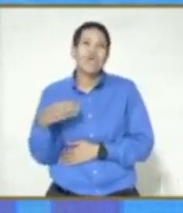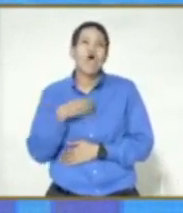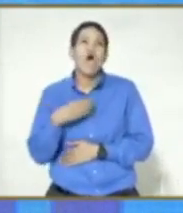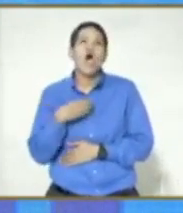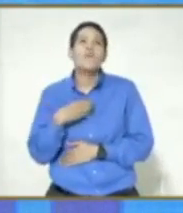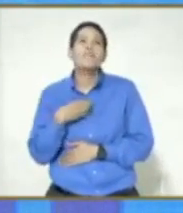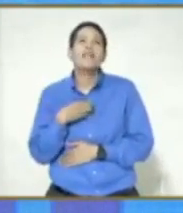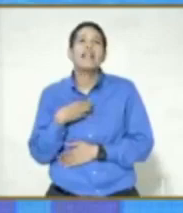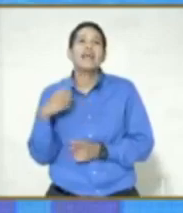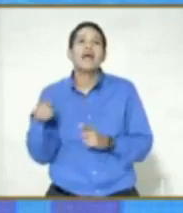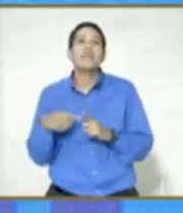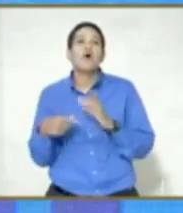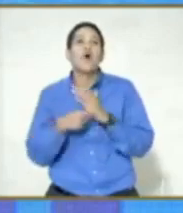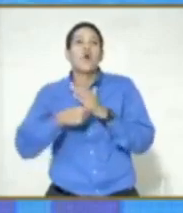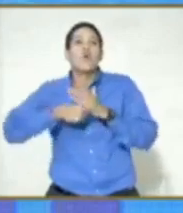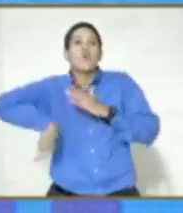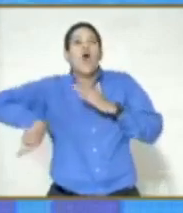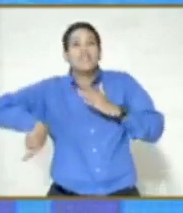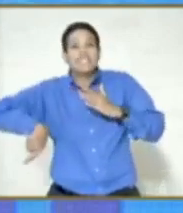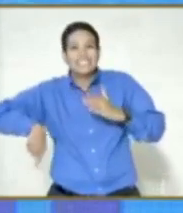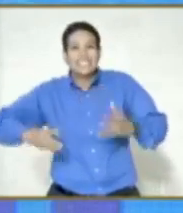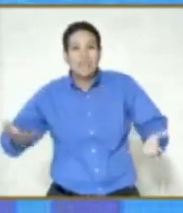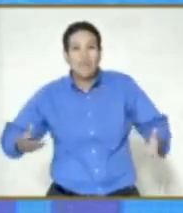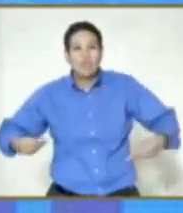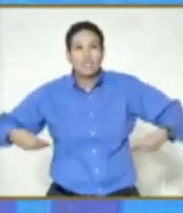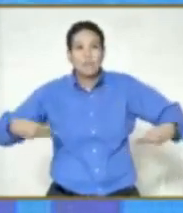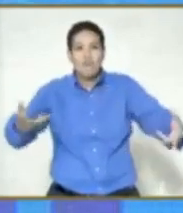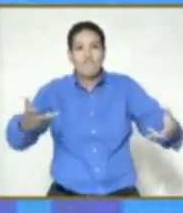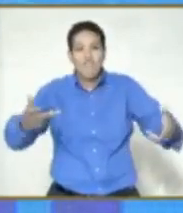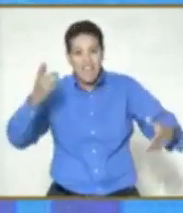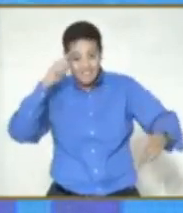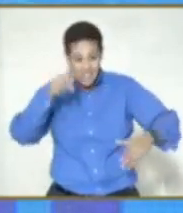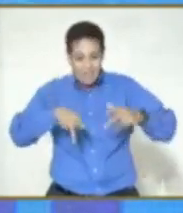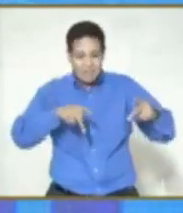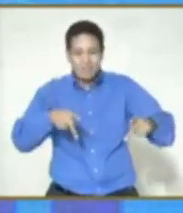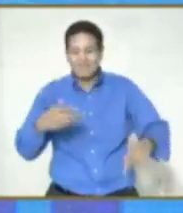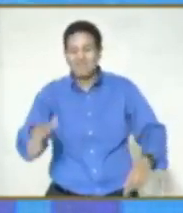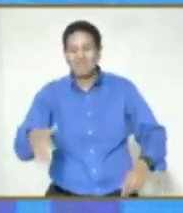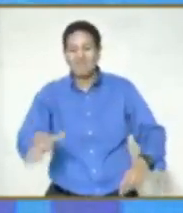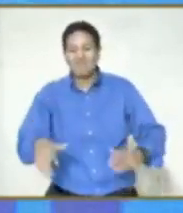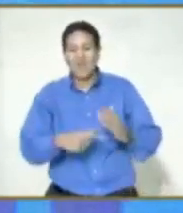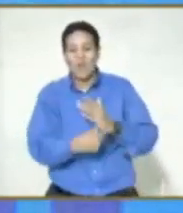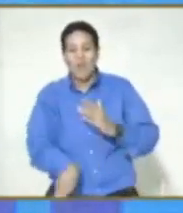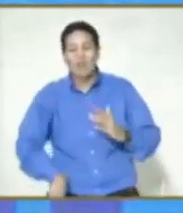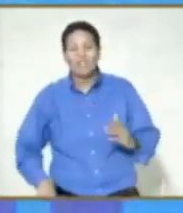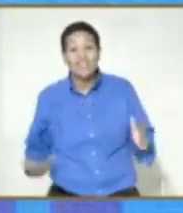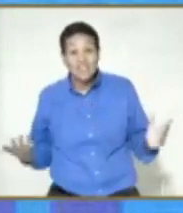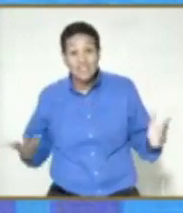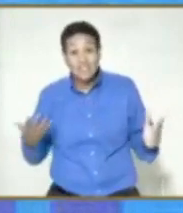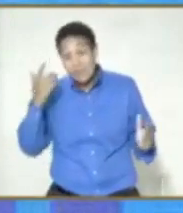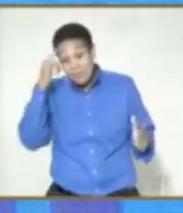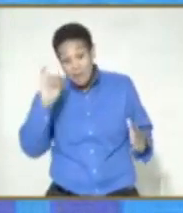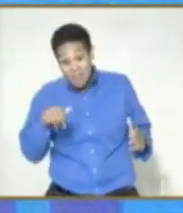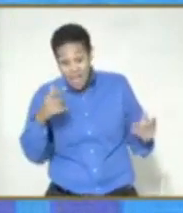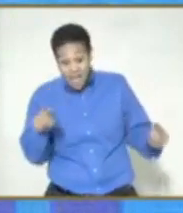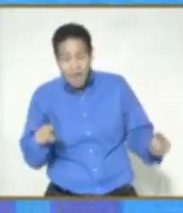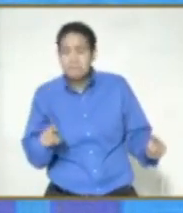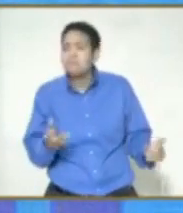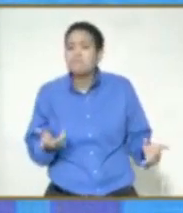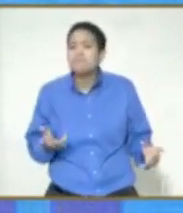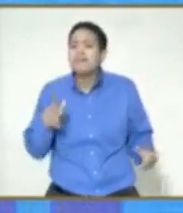of what is being provided for these people. And because of that, the